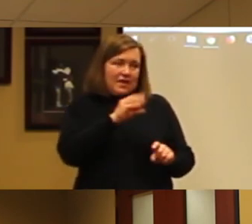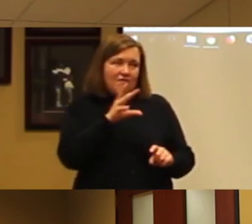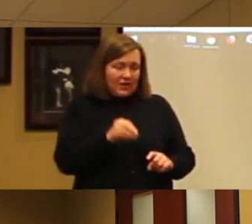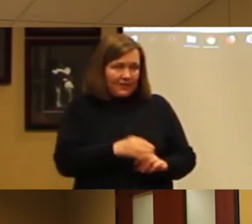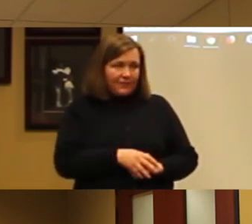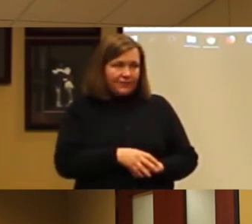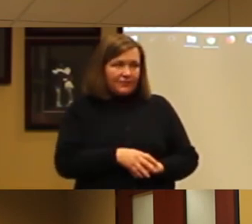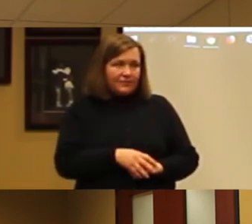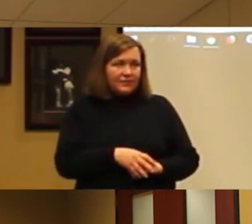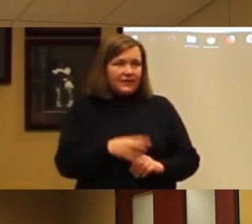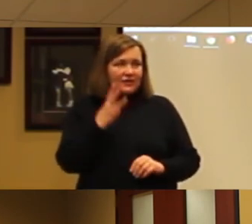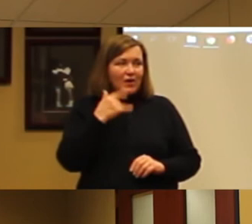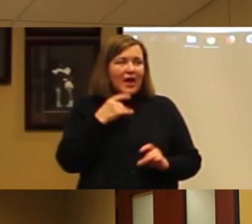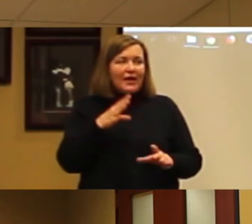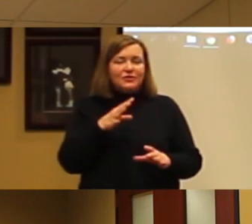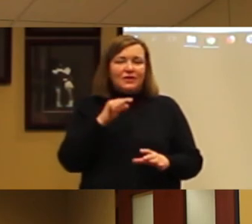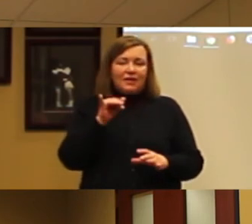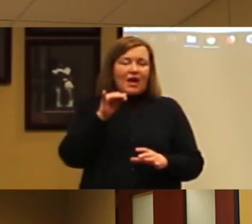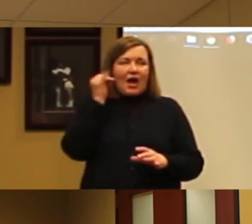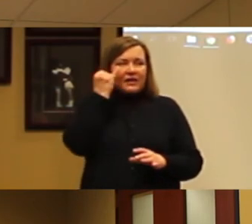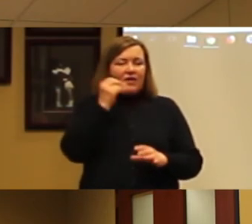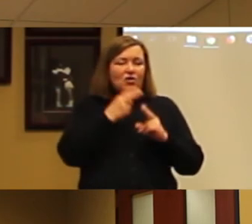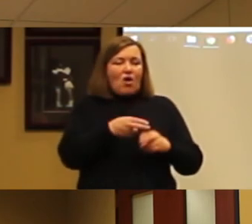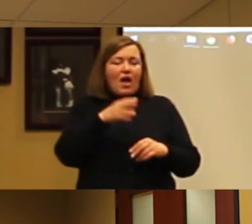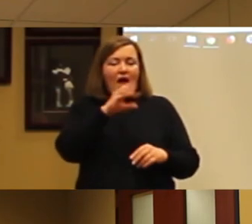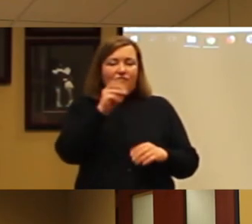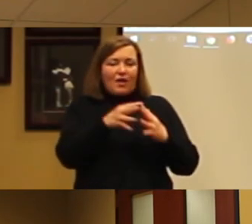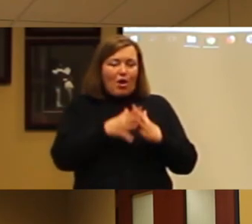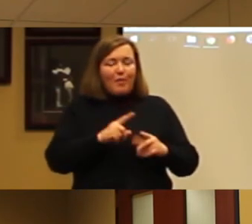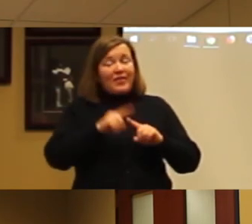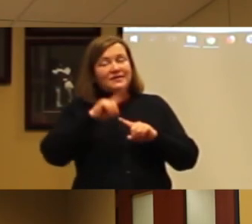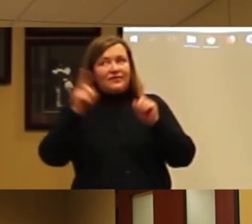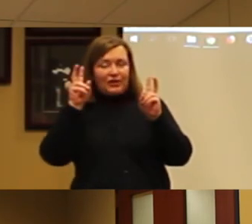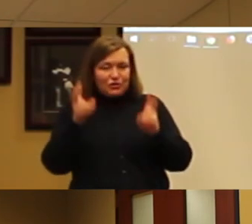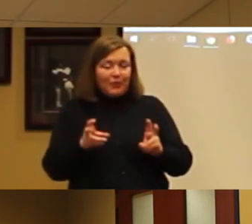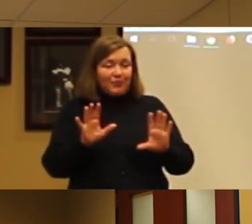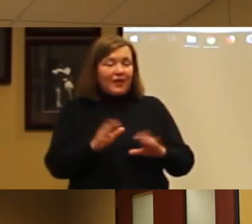rebelled about calling African American. Okay, but anyhow, that's another issue.